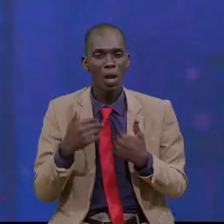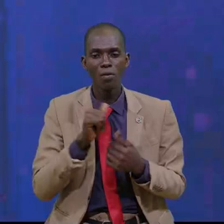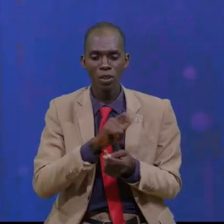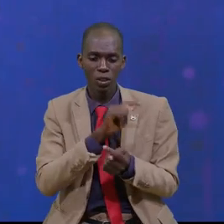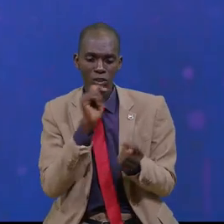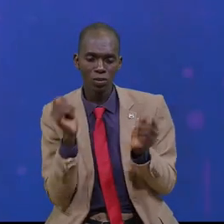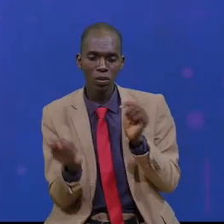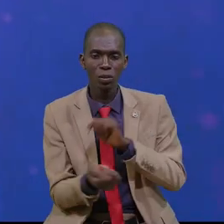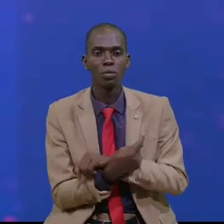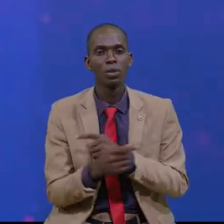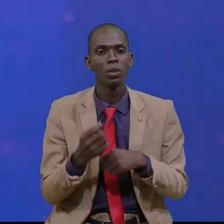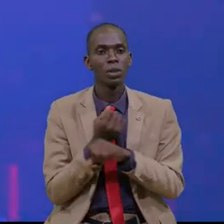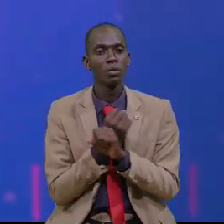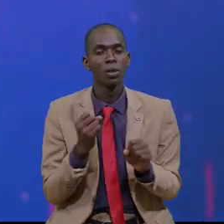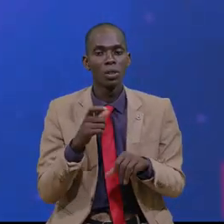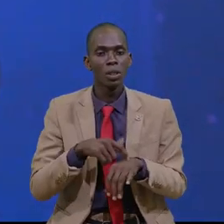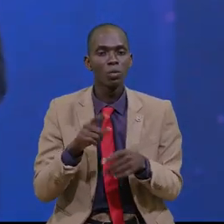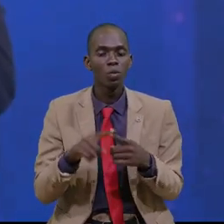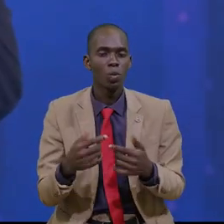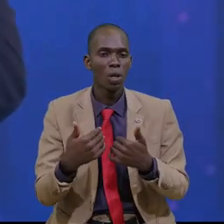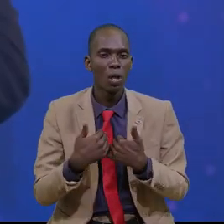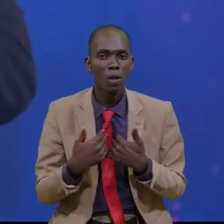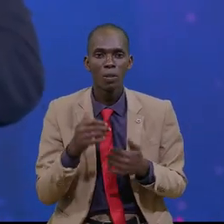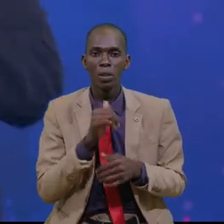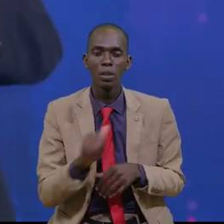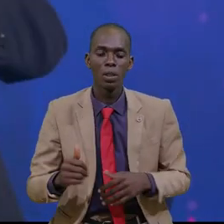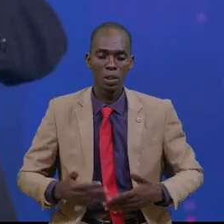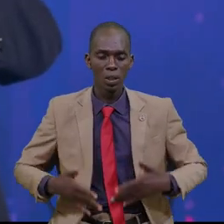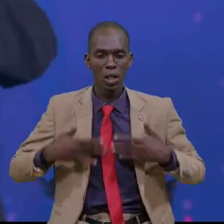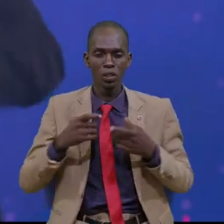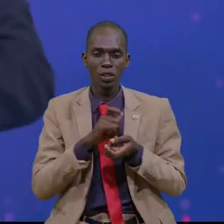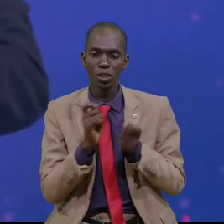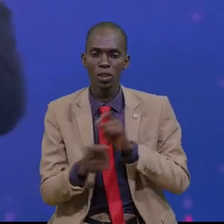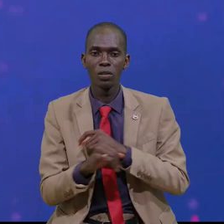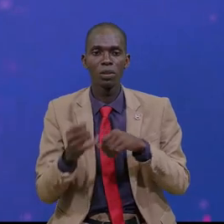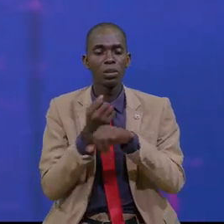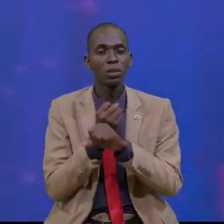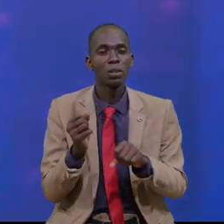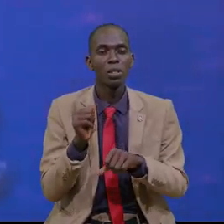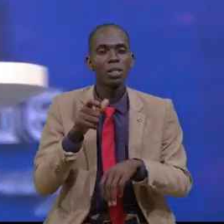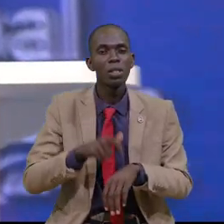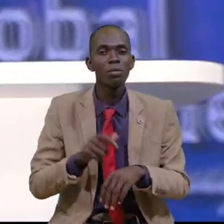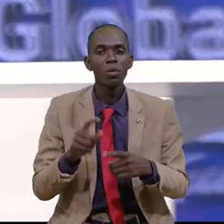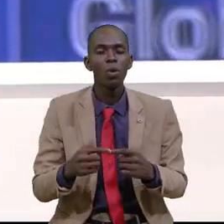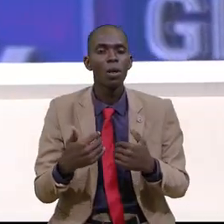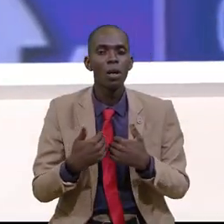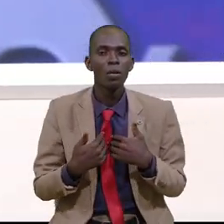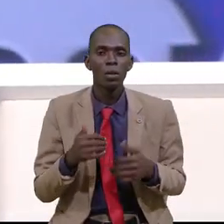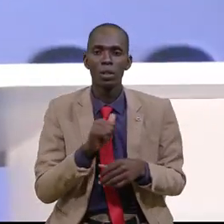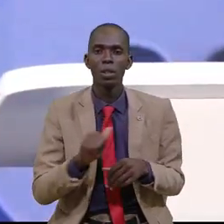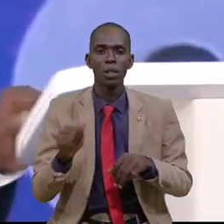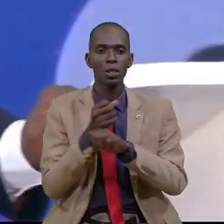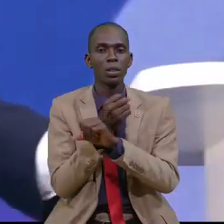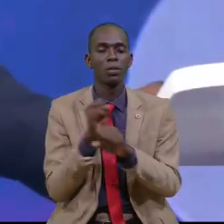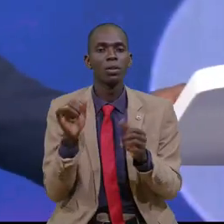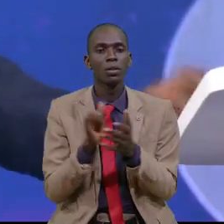and the time to have a life-changing salvation, the time to have a salvation that will